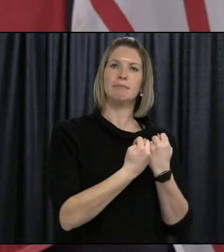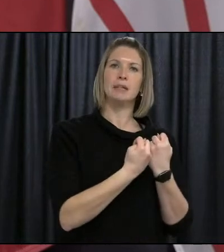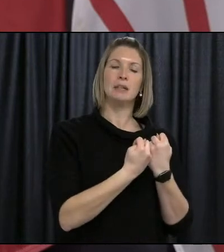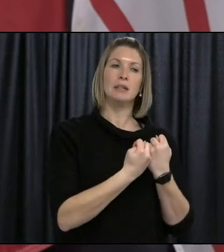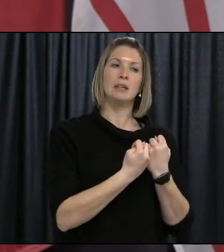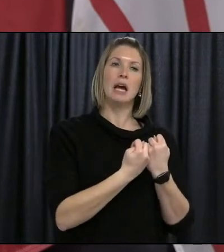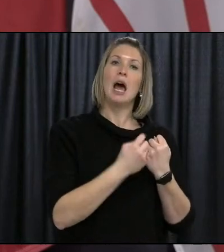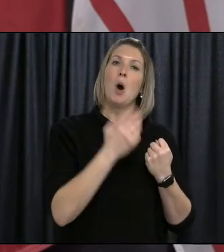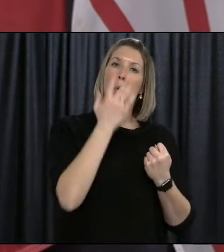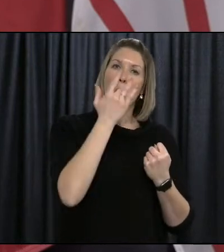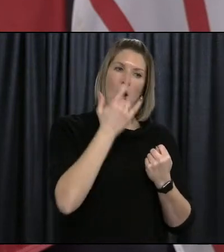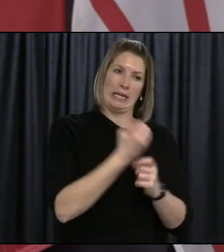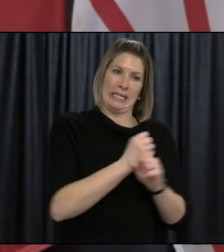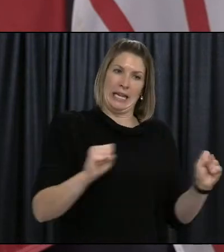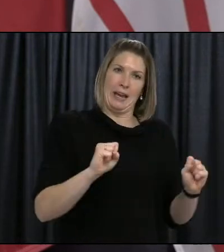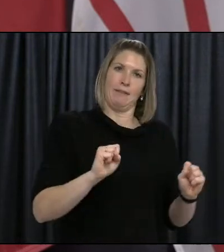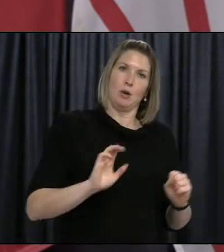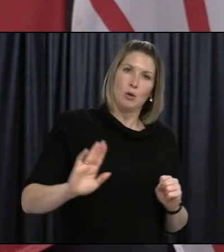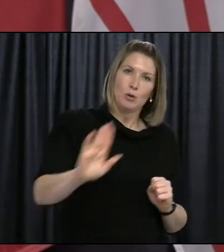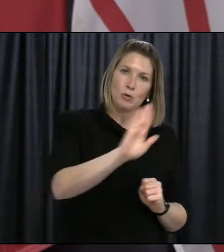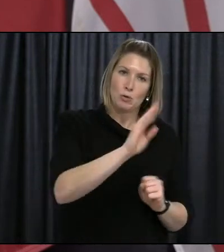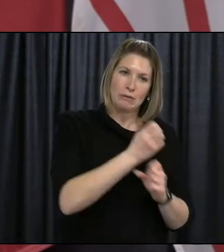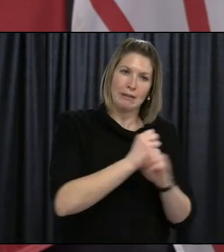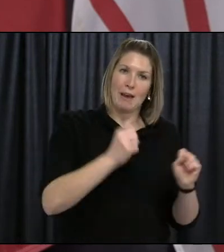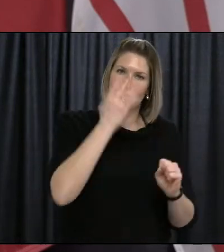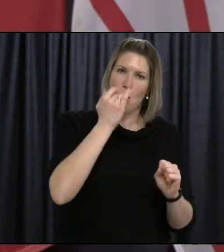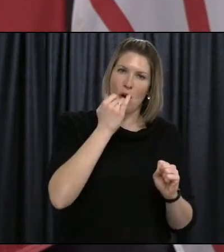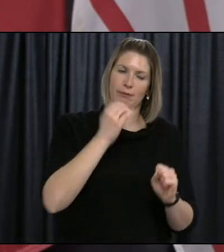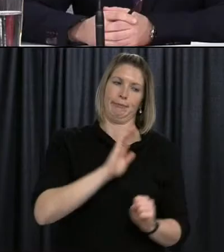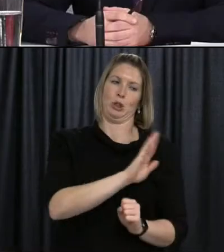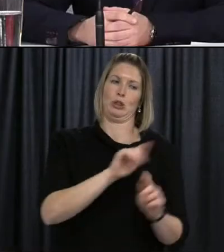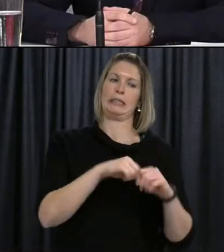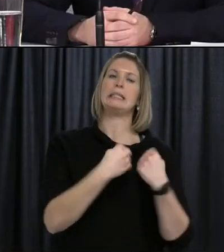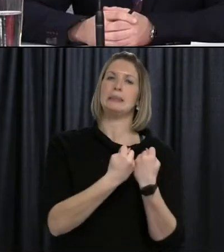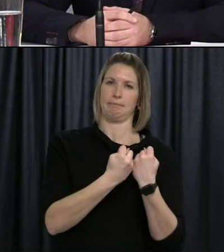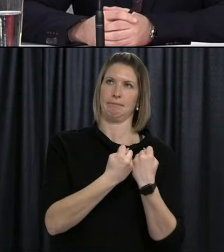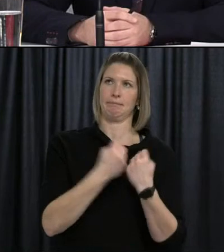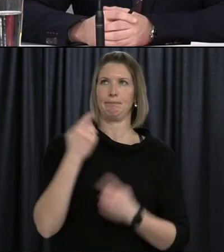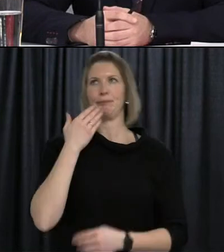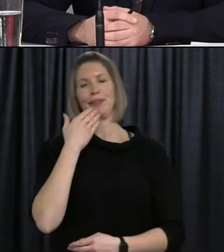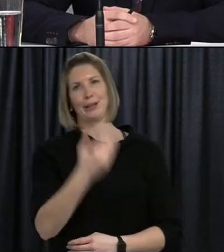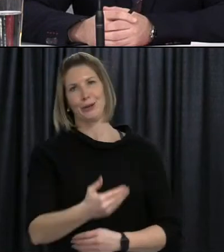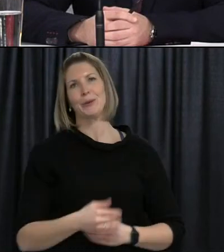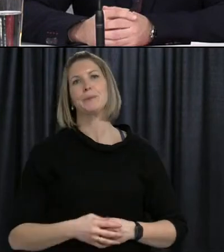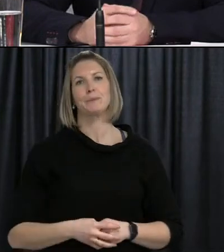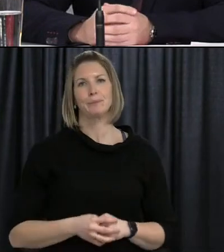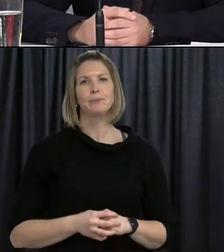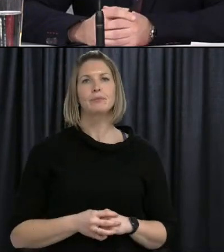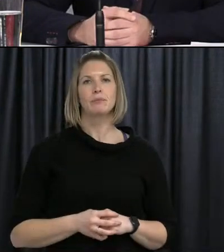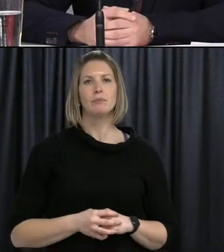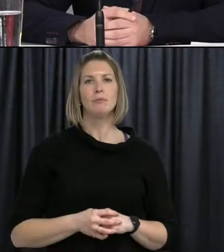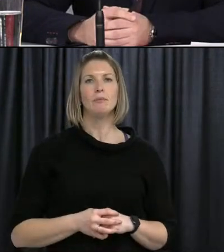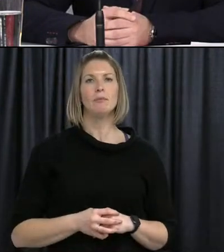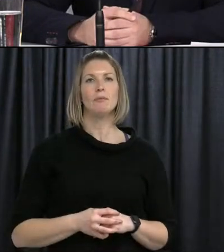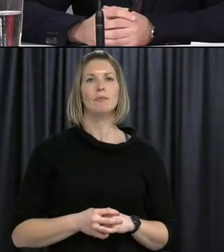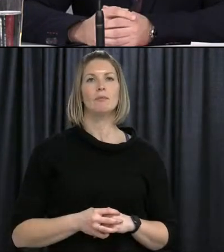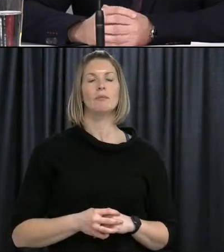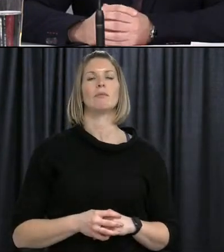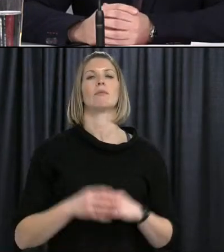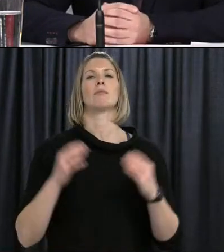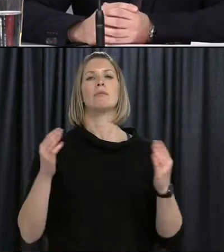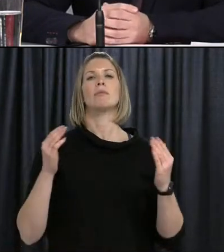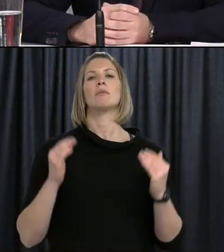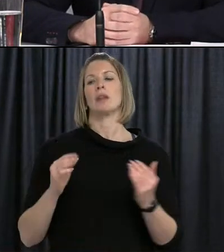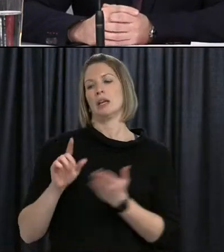safety of Newfoundlanders and Labradorians. Thank you. Our next questions are from Peter Jackson with The